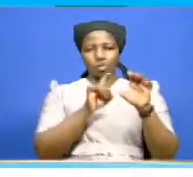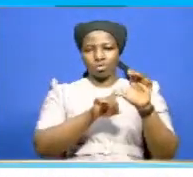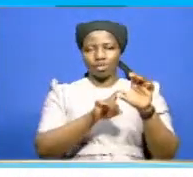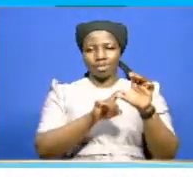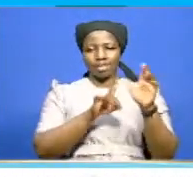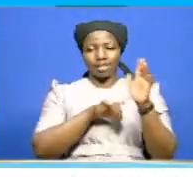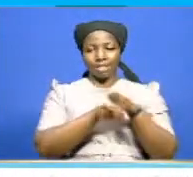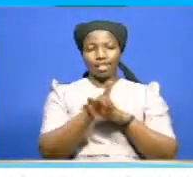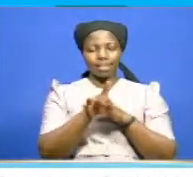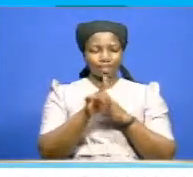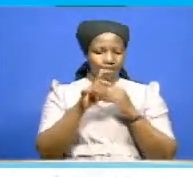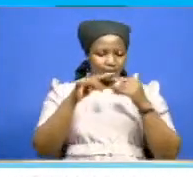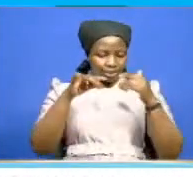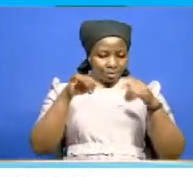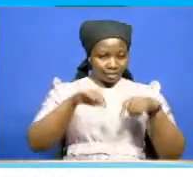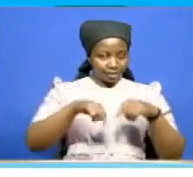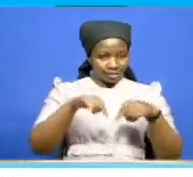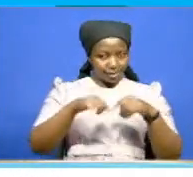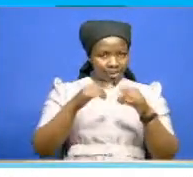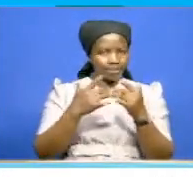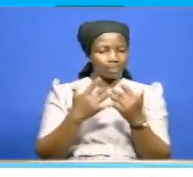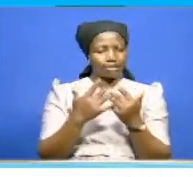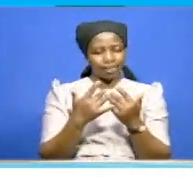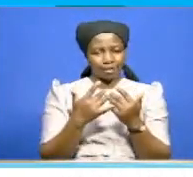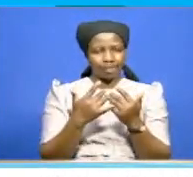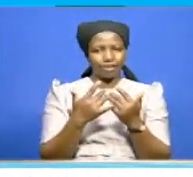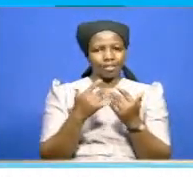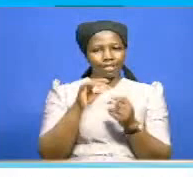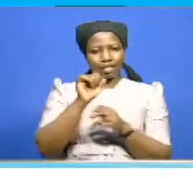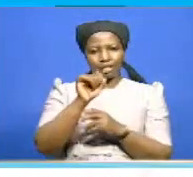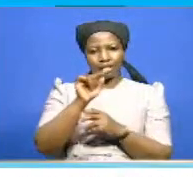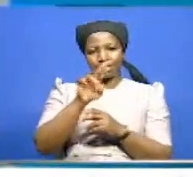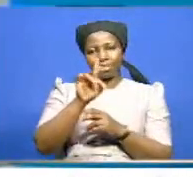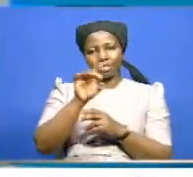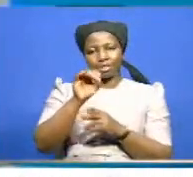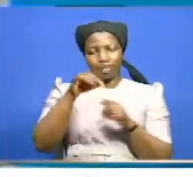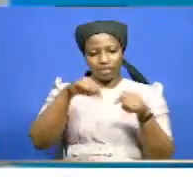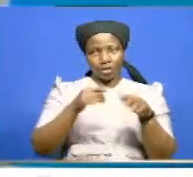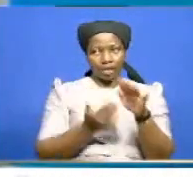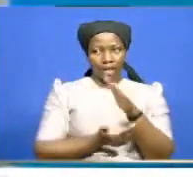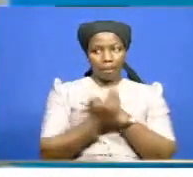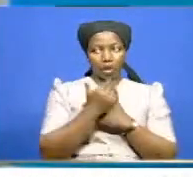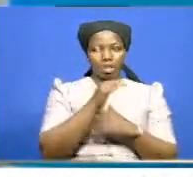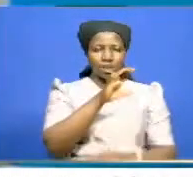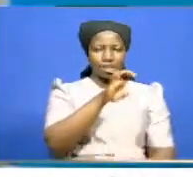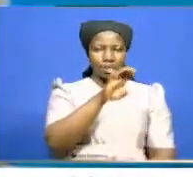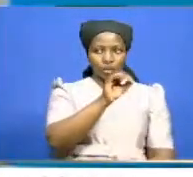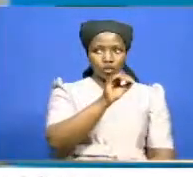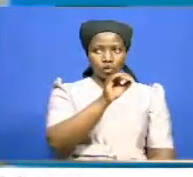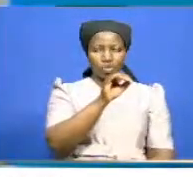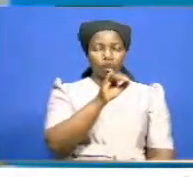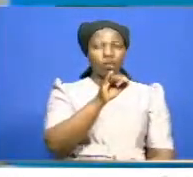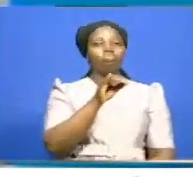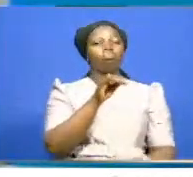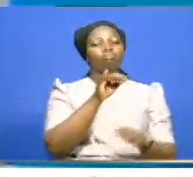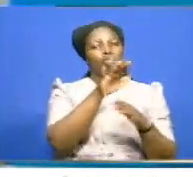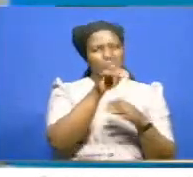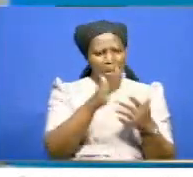the studio this morning is the CEO of Jijenge Credit Limited.